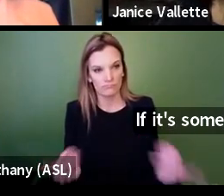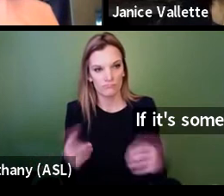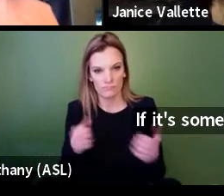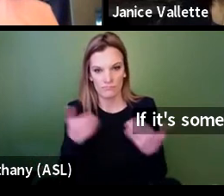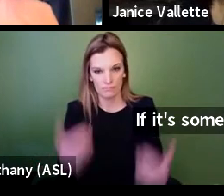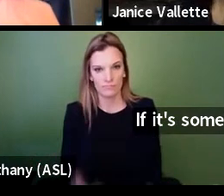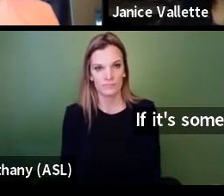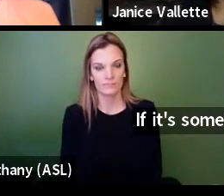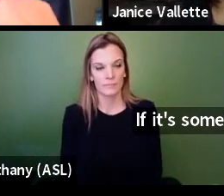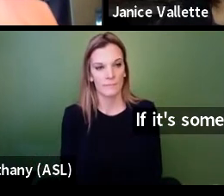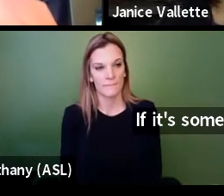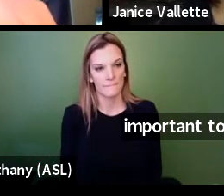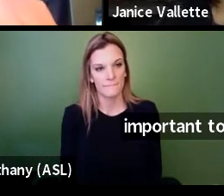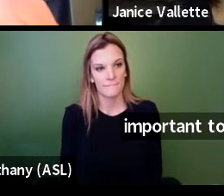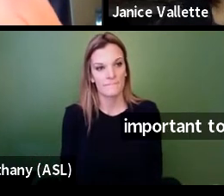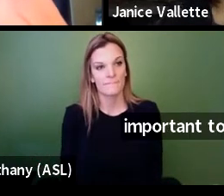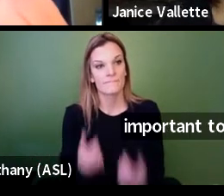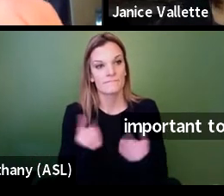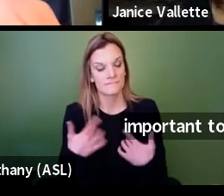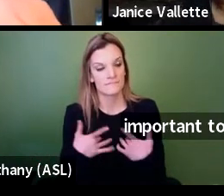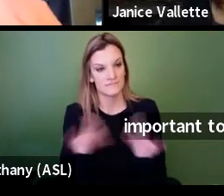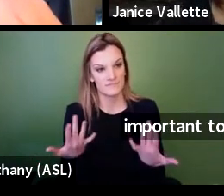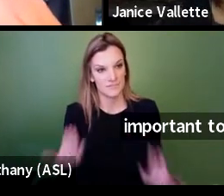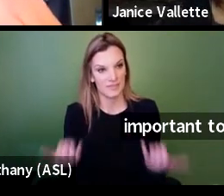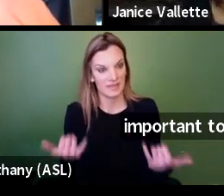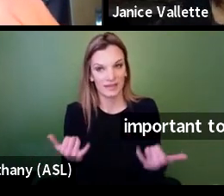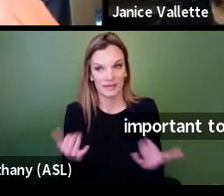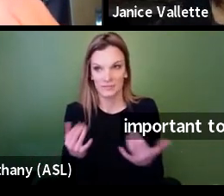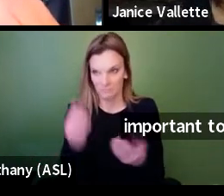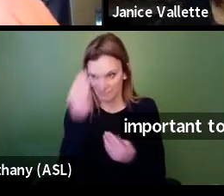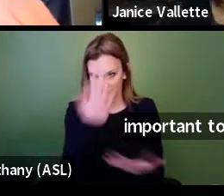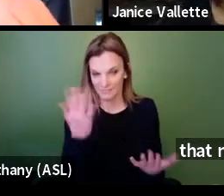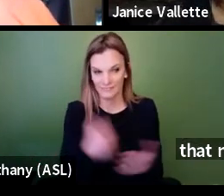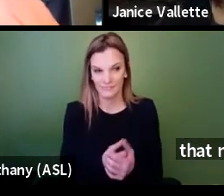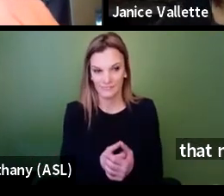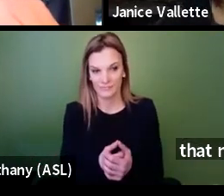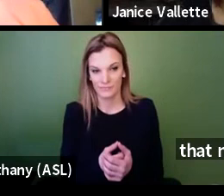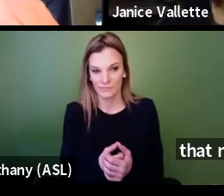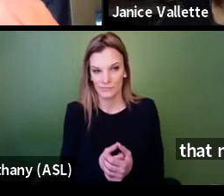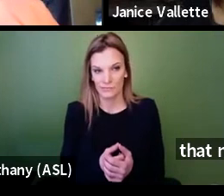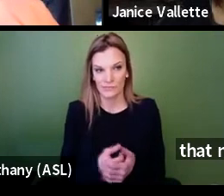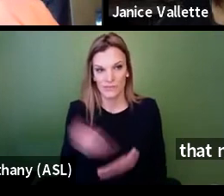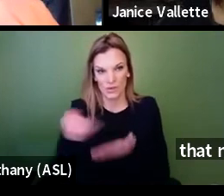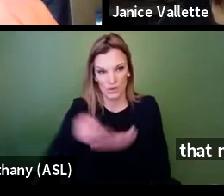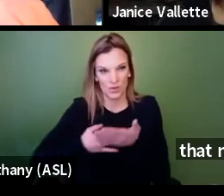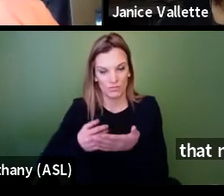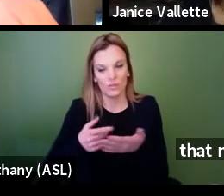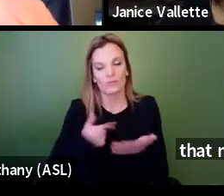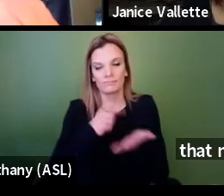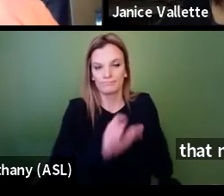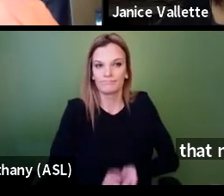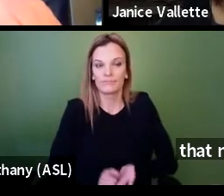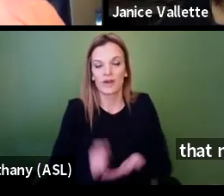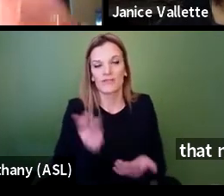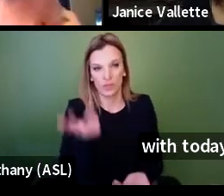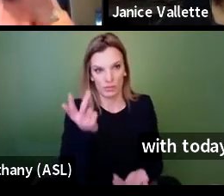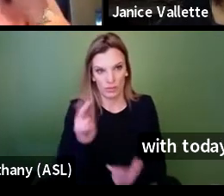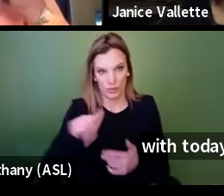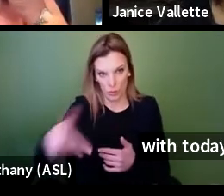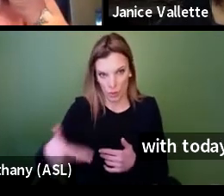need. What I am excited to move forward with today is the discussion of draft 3 of the rules of procedure. For next